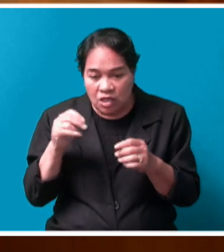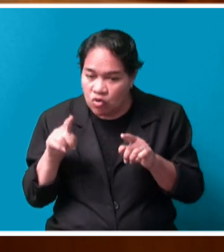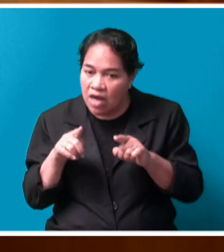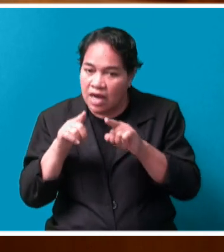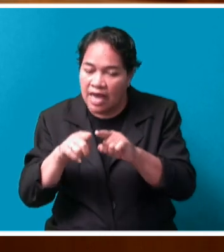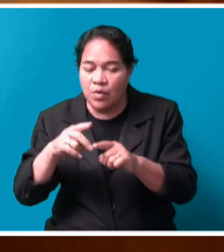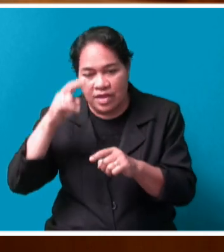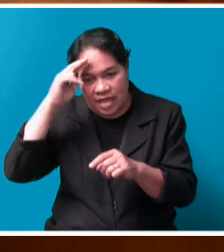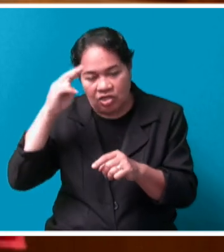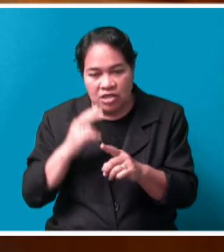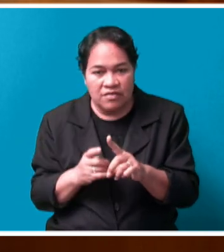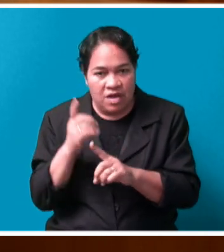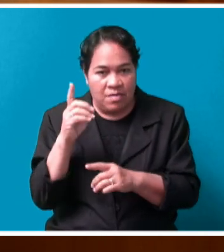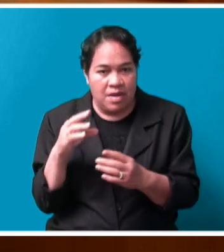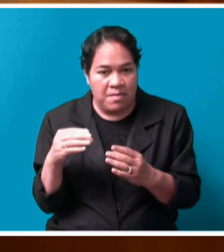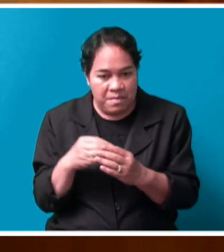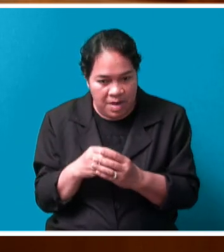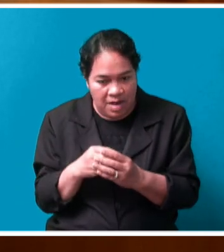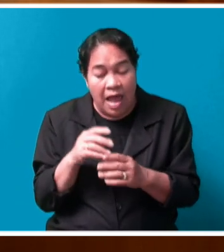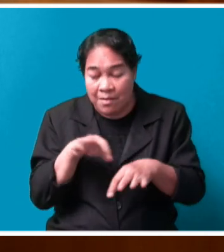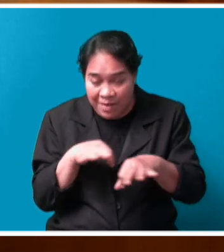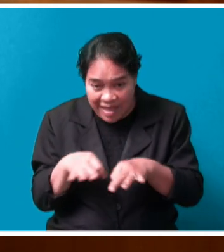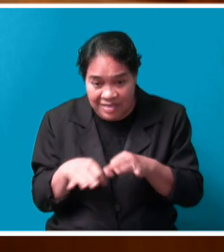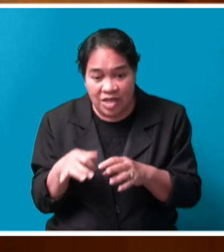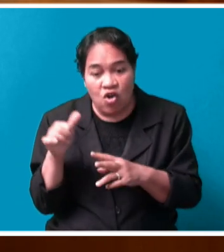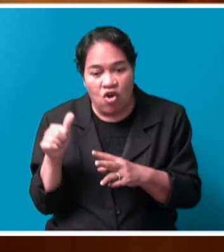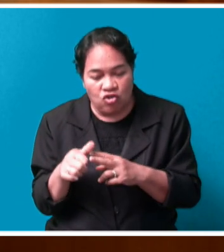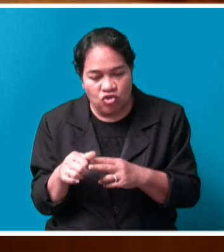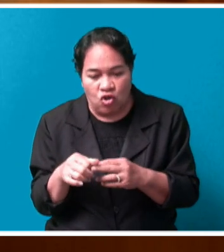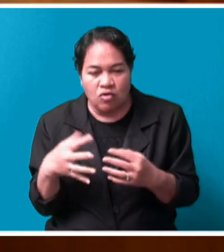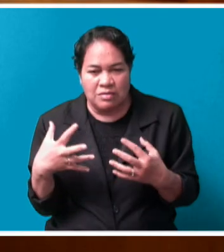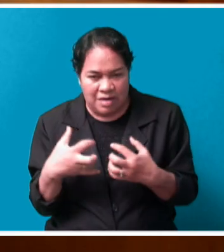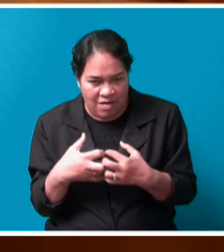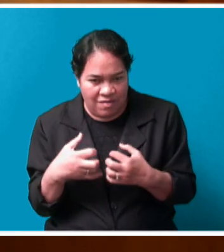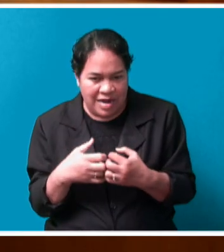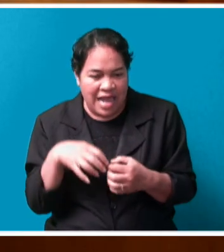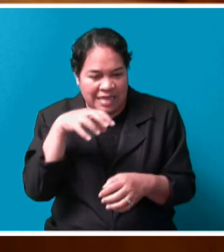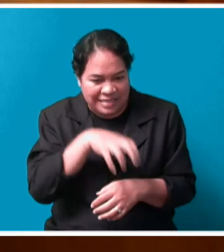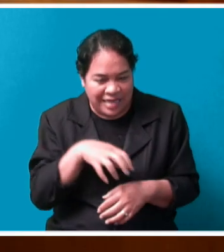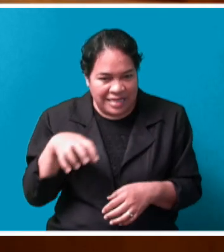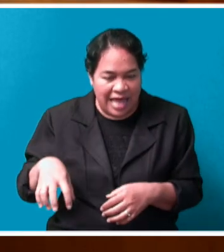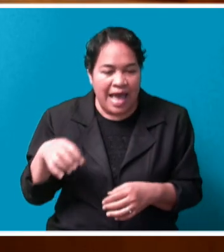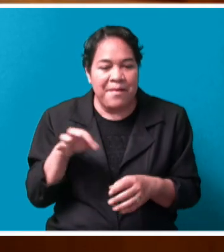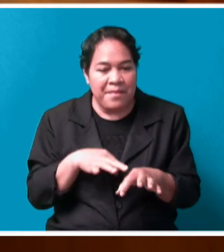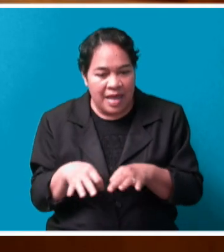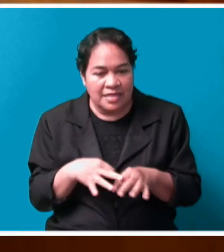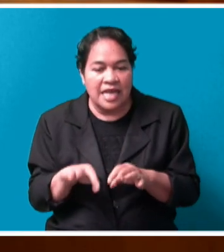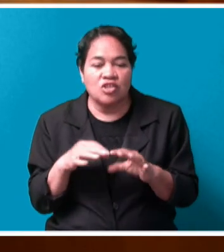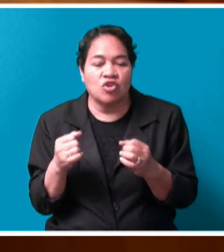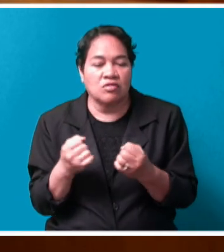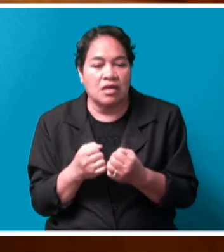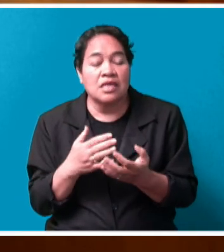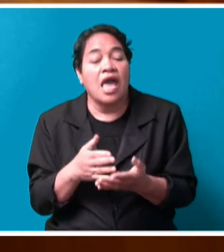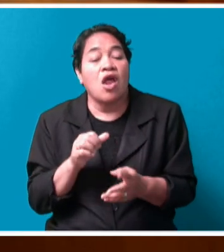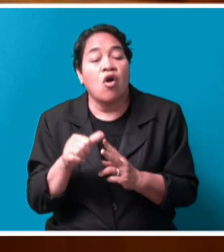Plan and relevant sector plans, economic, social, and environmental benefits, climate